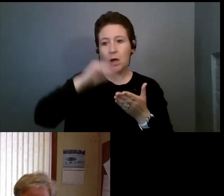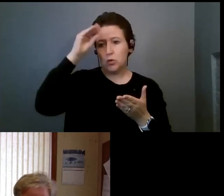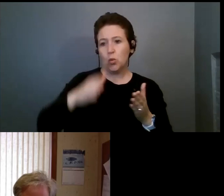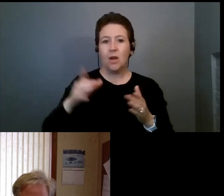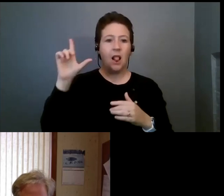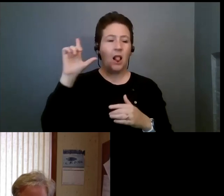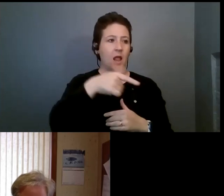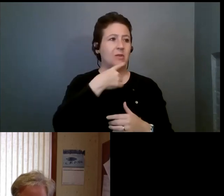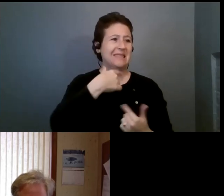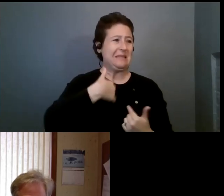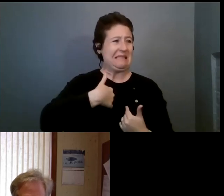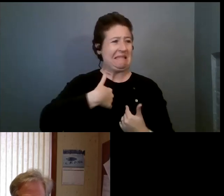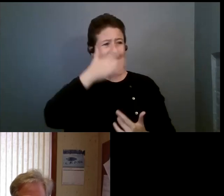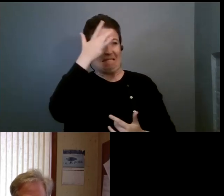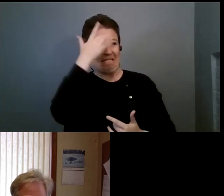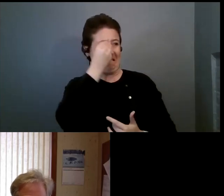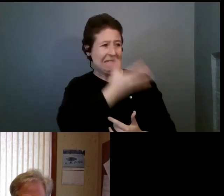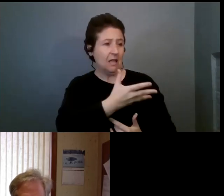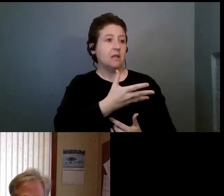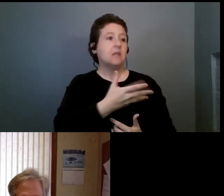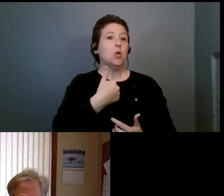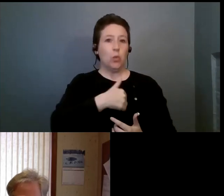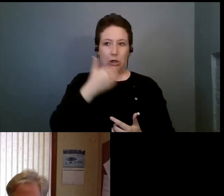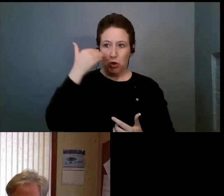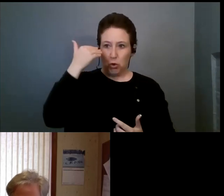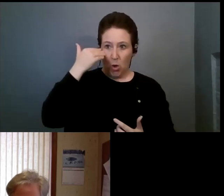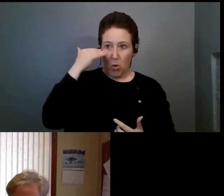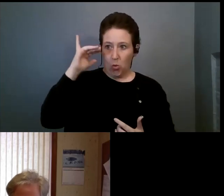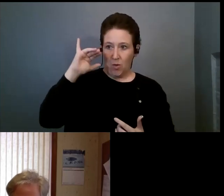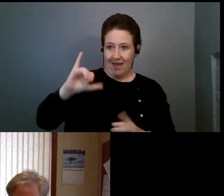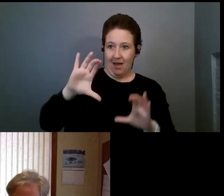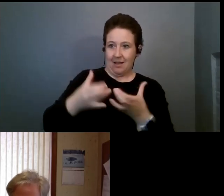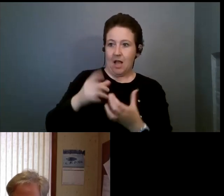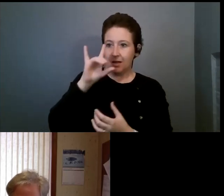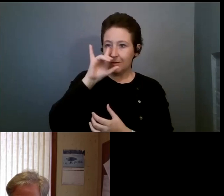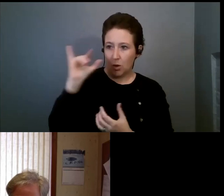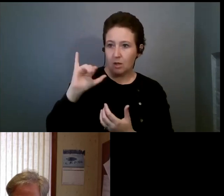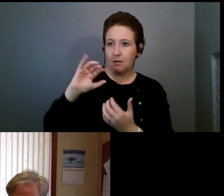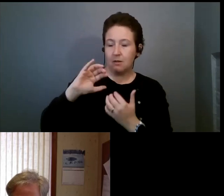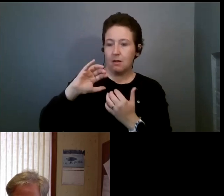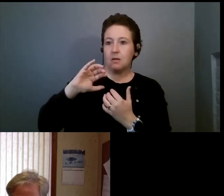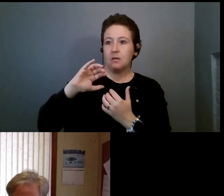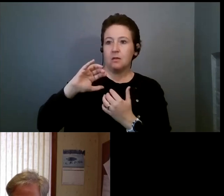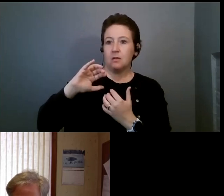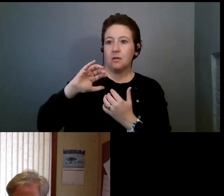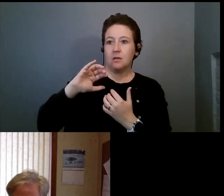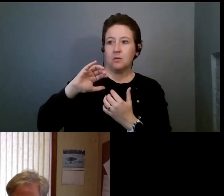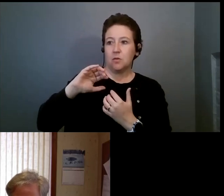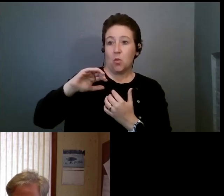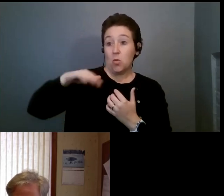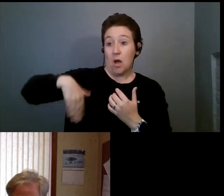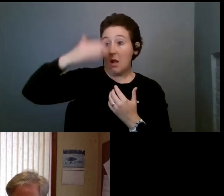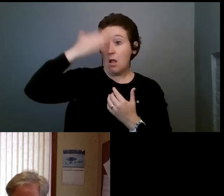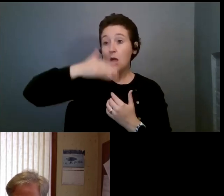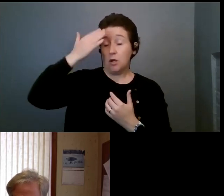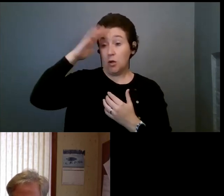report of having been positive, we would know what the conditions in that classroom were like when that report was traced back